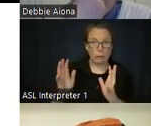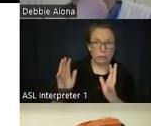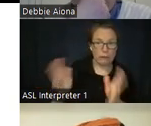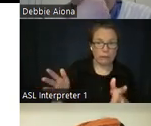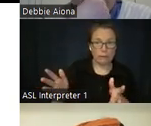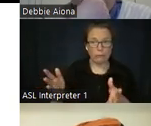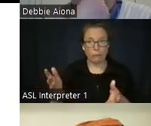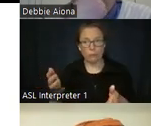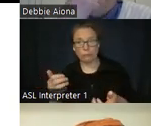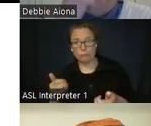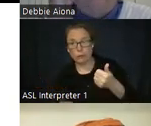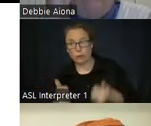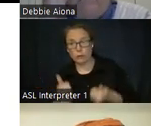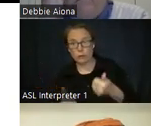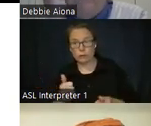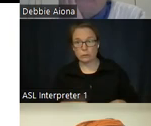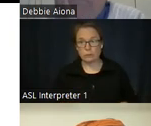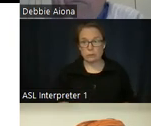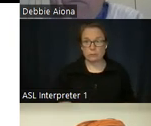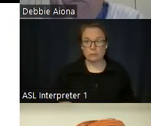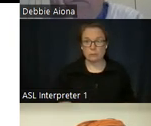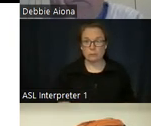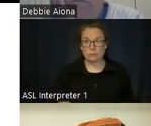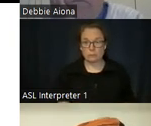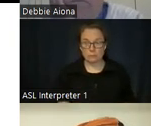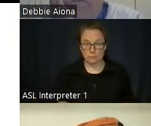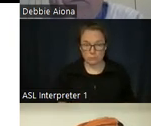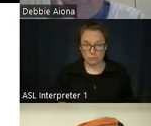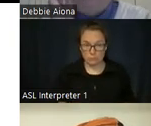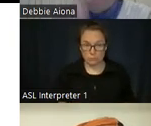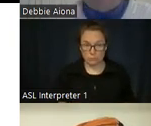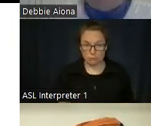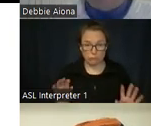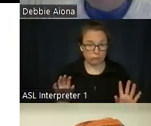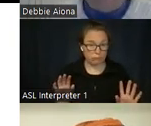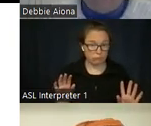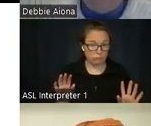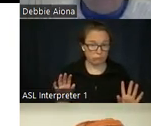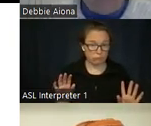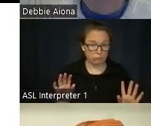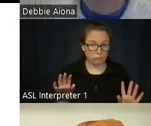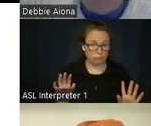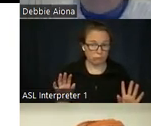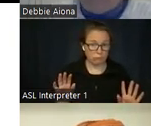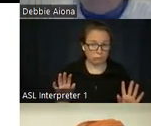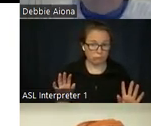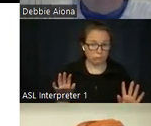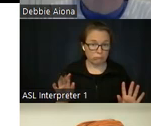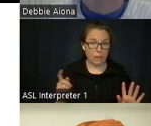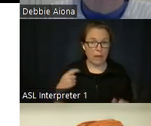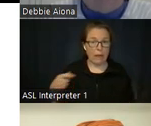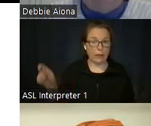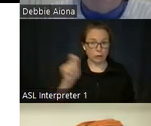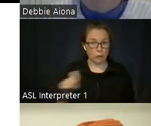it. And so it was flagged and highlighted to come back to at some point during this meeting, and that's what's